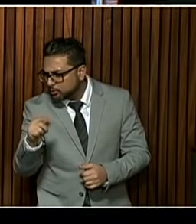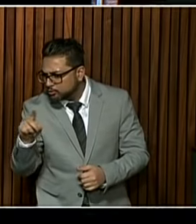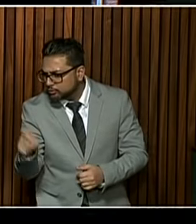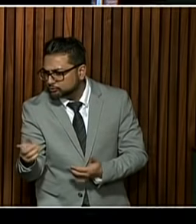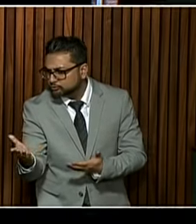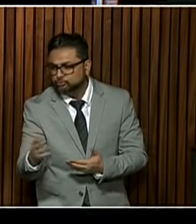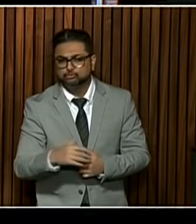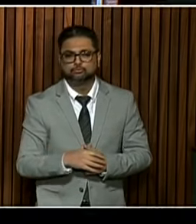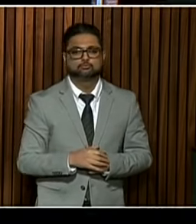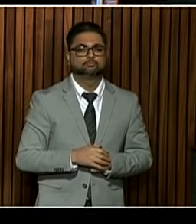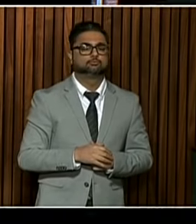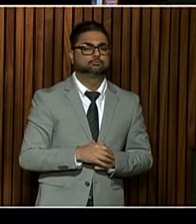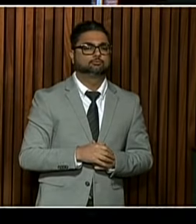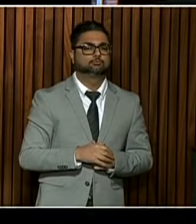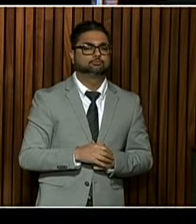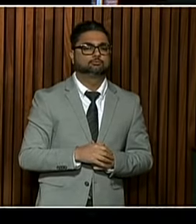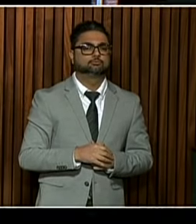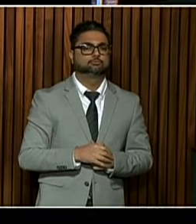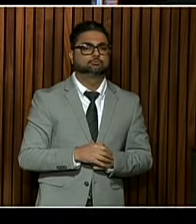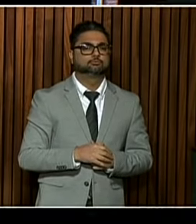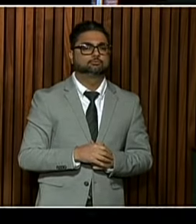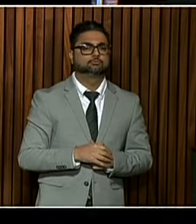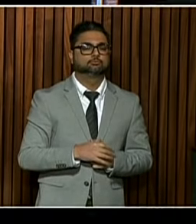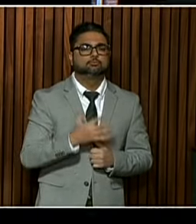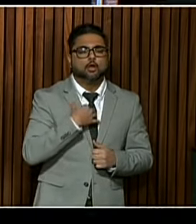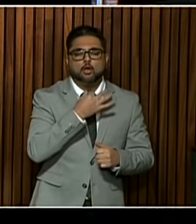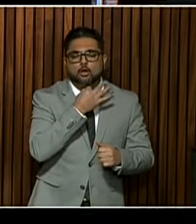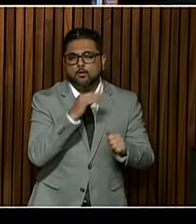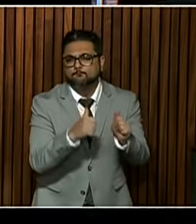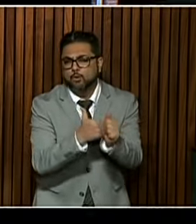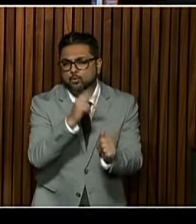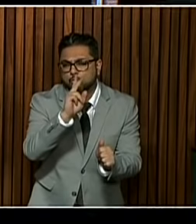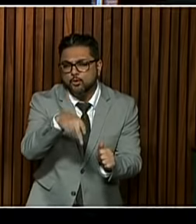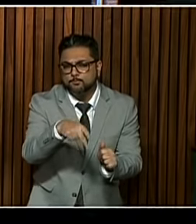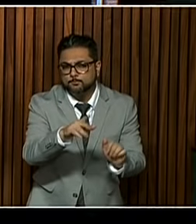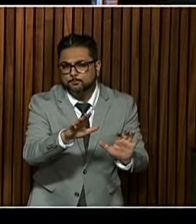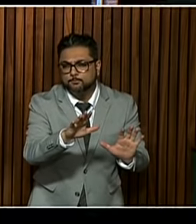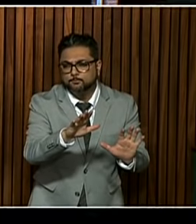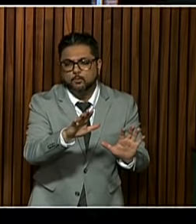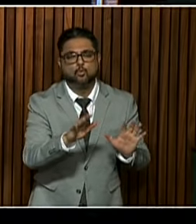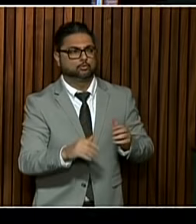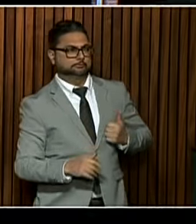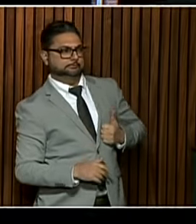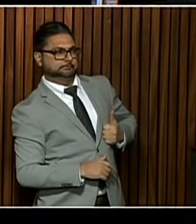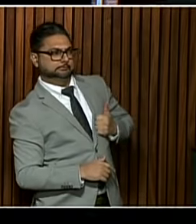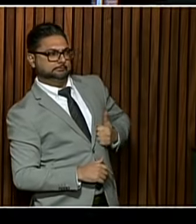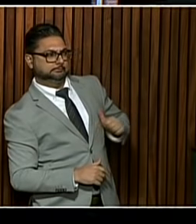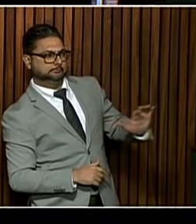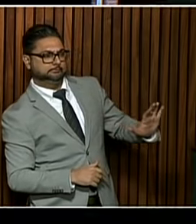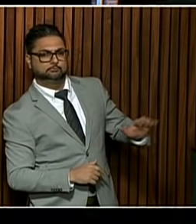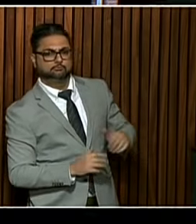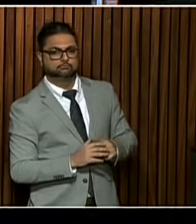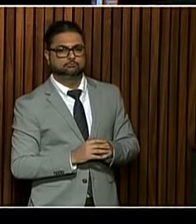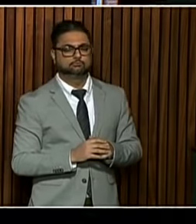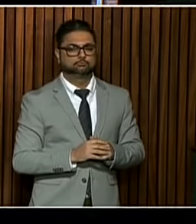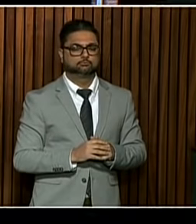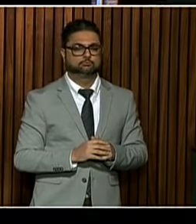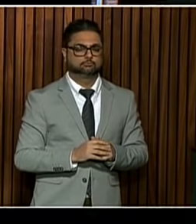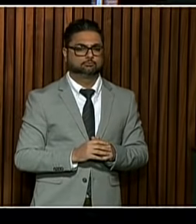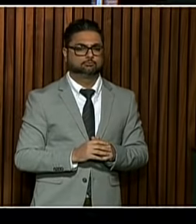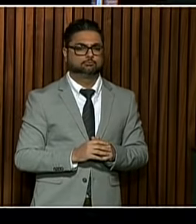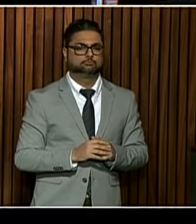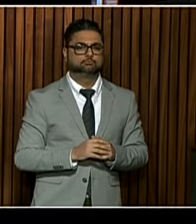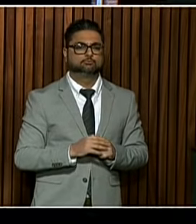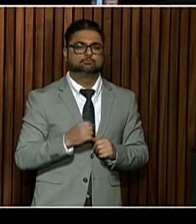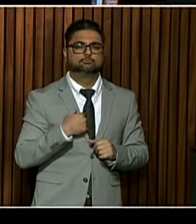Sorry, Travis, follow up. So, doctors, I'm just wondering about the supply of 55 million masks that